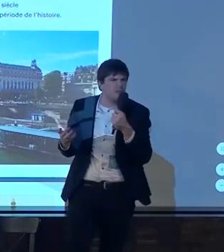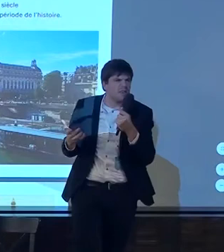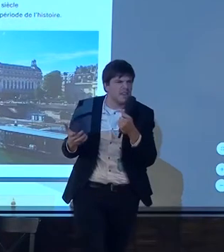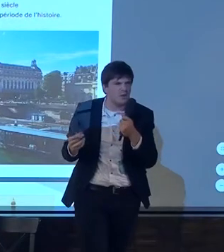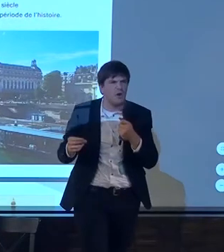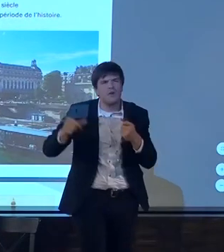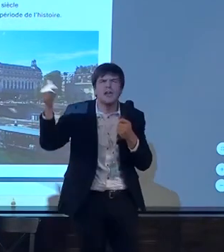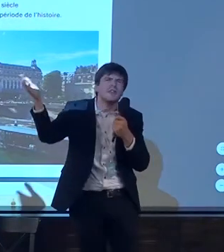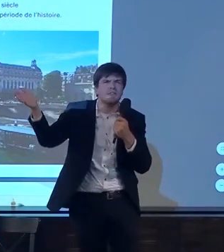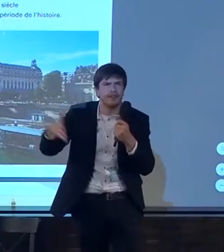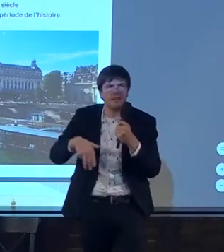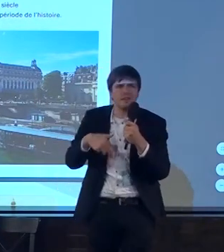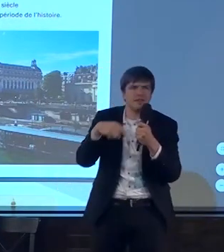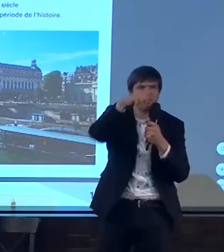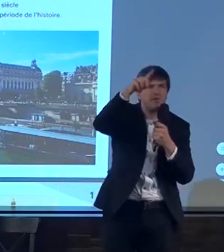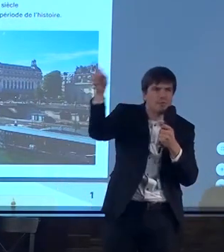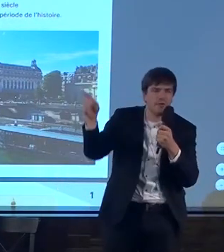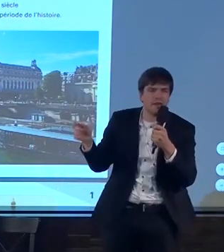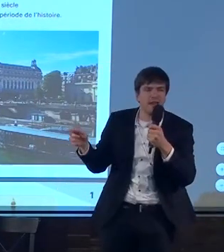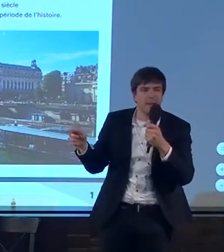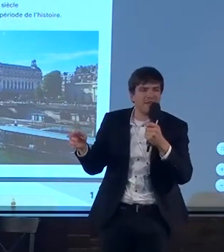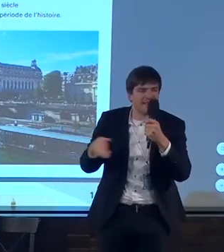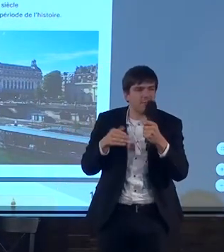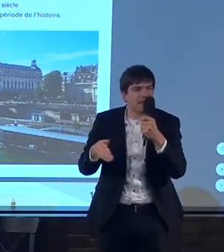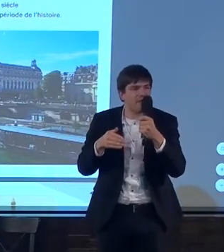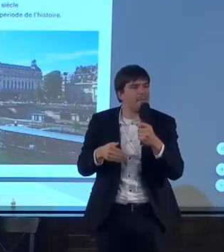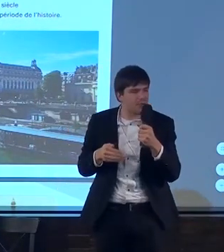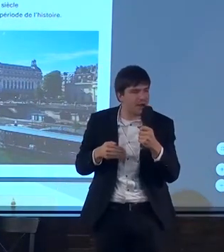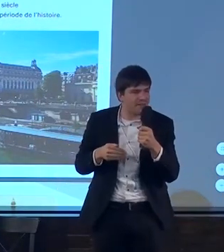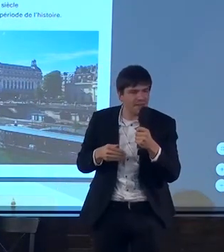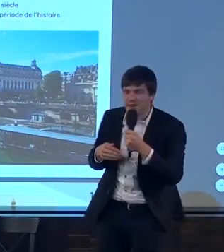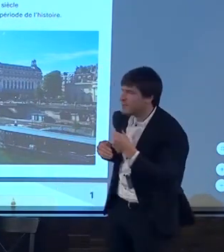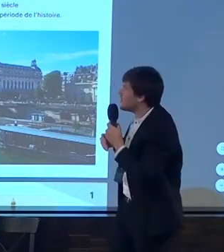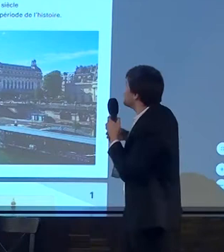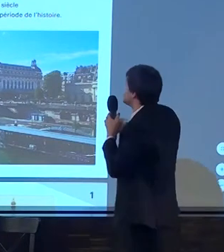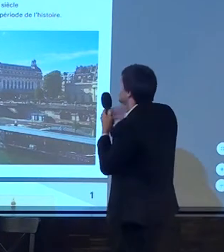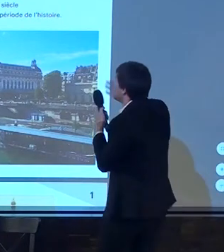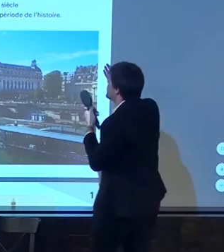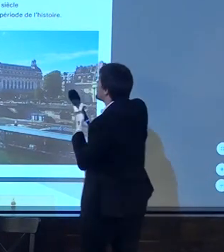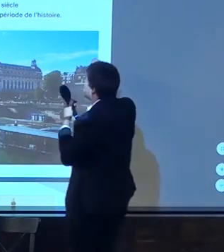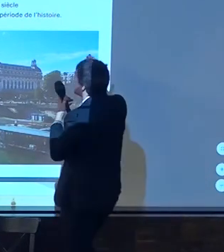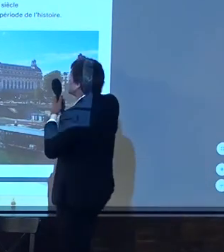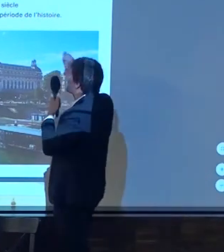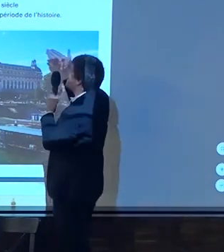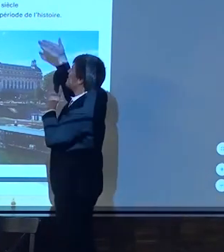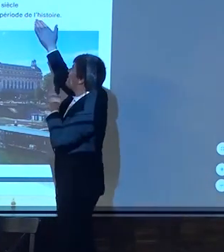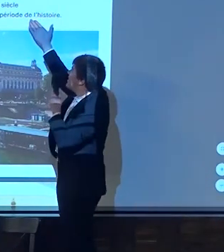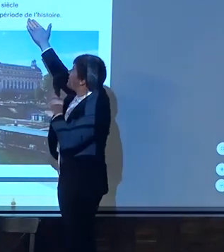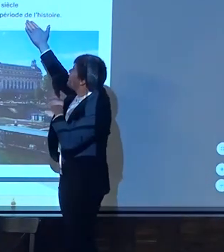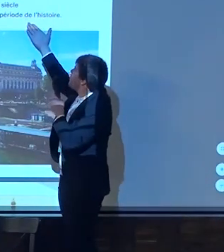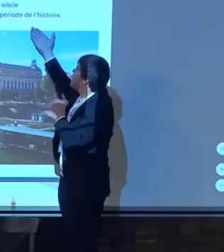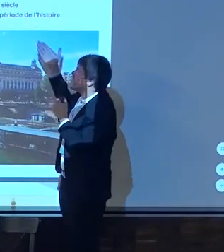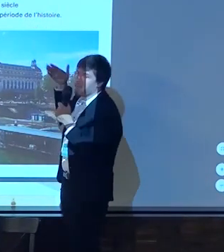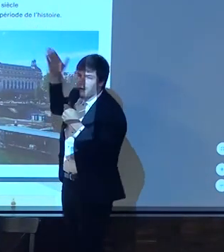19th century is kind of, oh, yeah, the 19th century, this period. But it's still a bit of abstract. So you have to say that, like, the